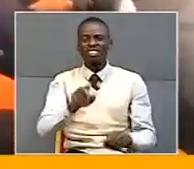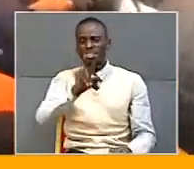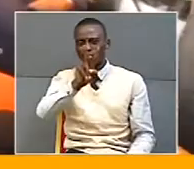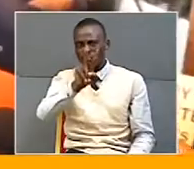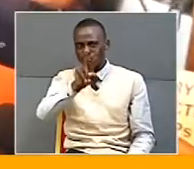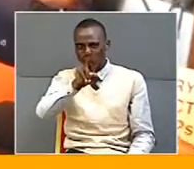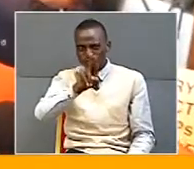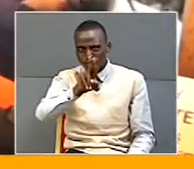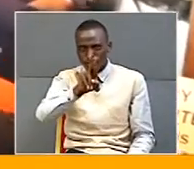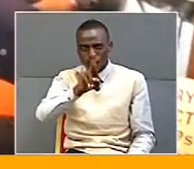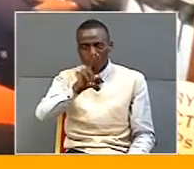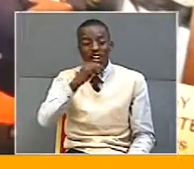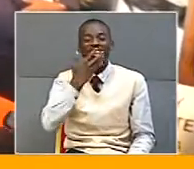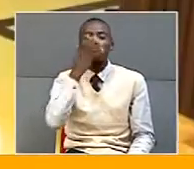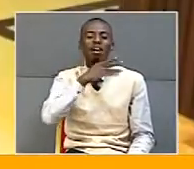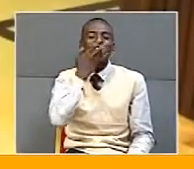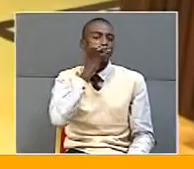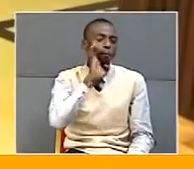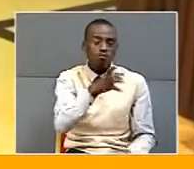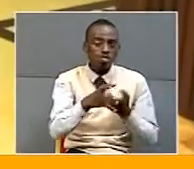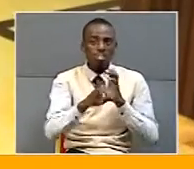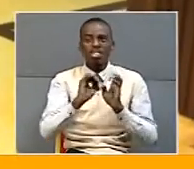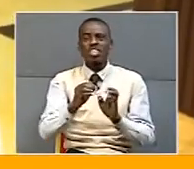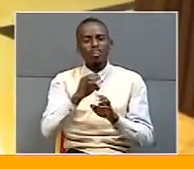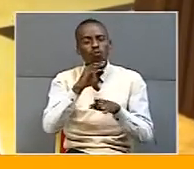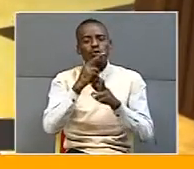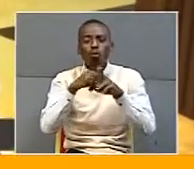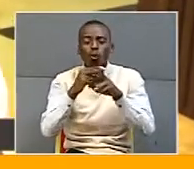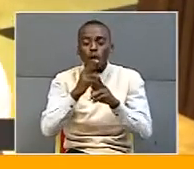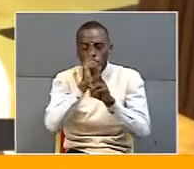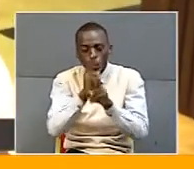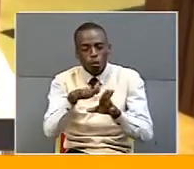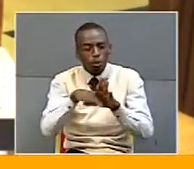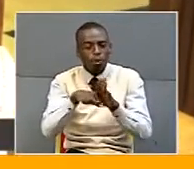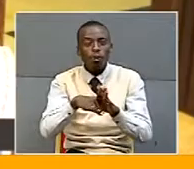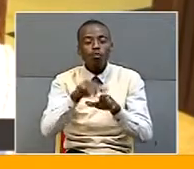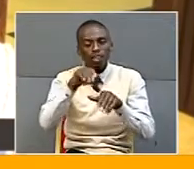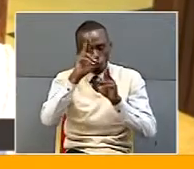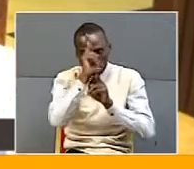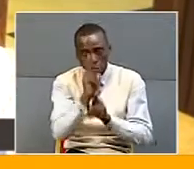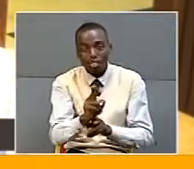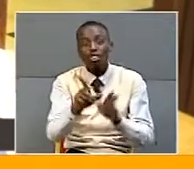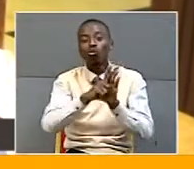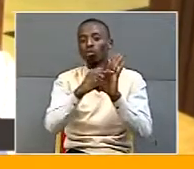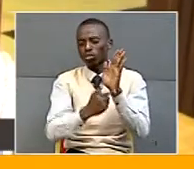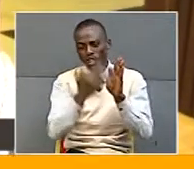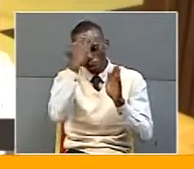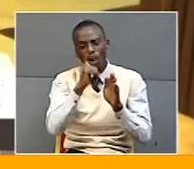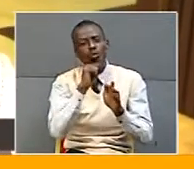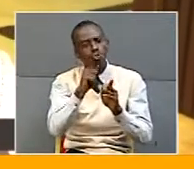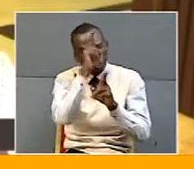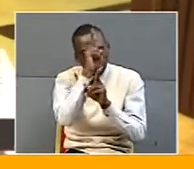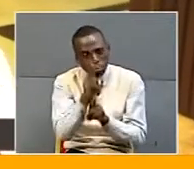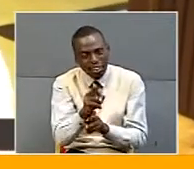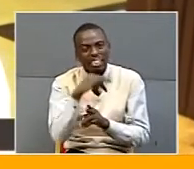that that lady is as vulgar as she is. If you're called a honorable member, why don't you respect the ruling of the speaker? And why don't you respect